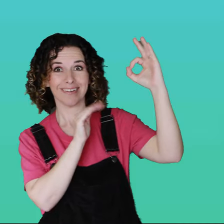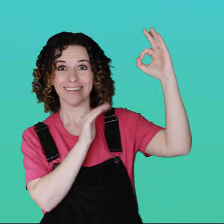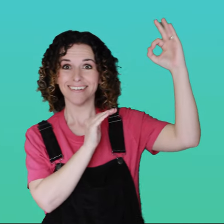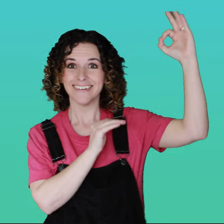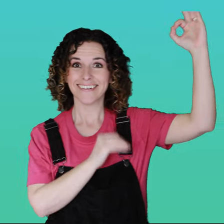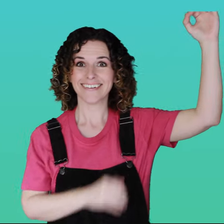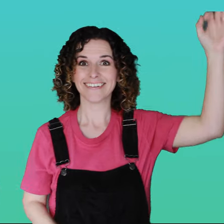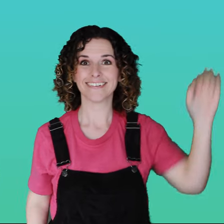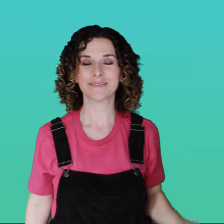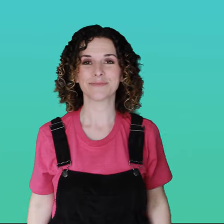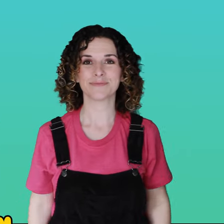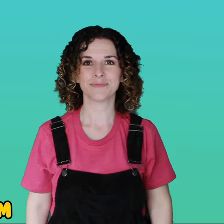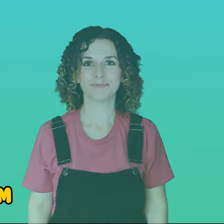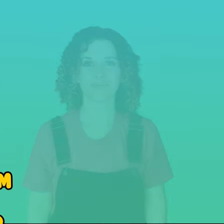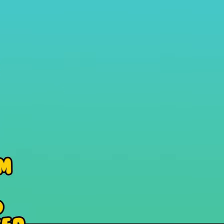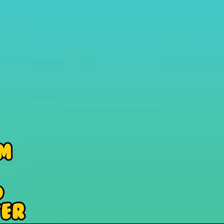Hi.